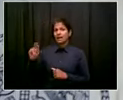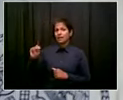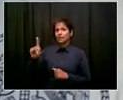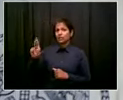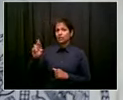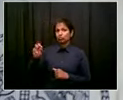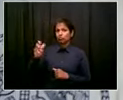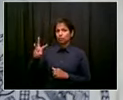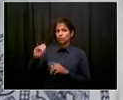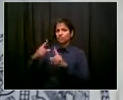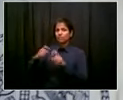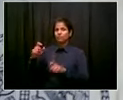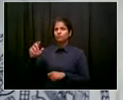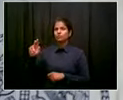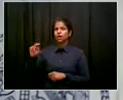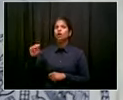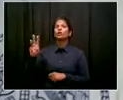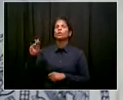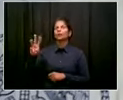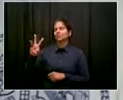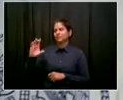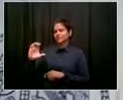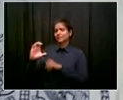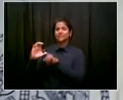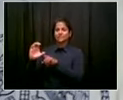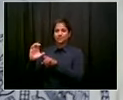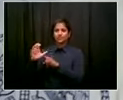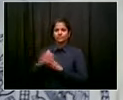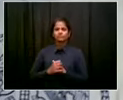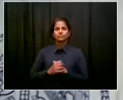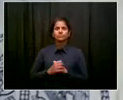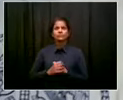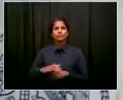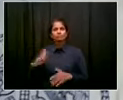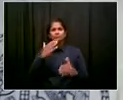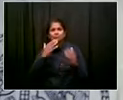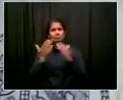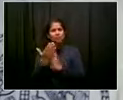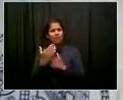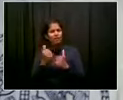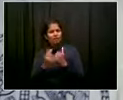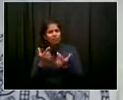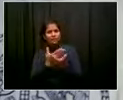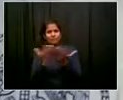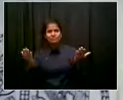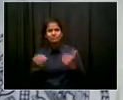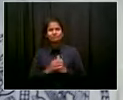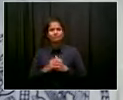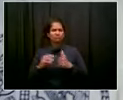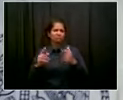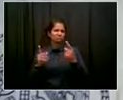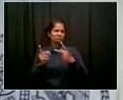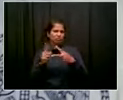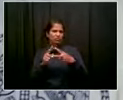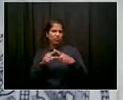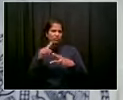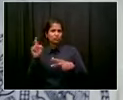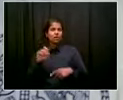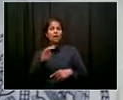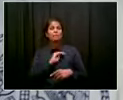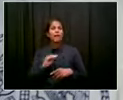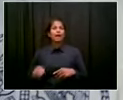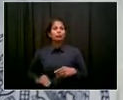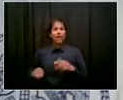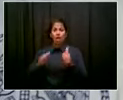good morning mr mayor and everyone on the call uh first question is about the mayor's race mayor you have described it as very